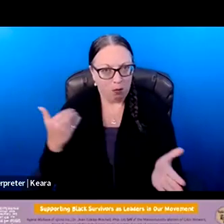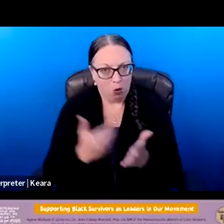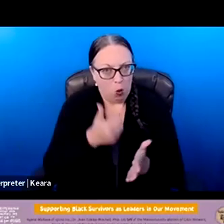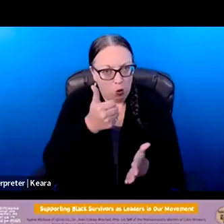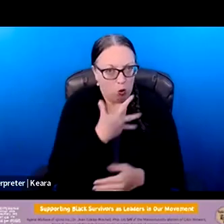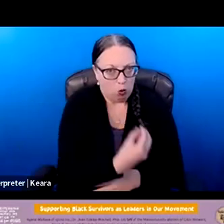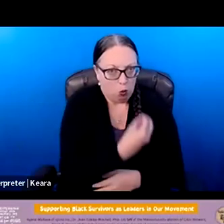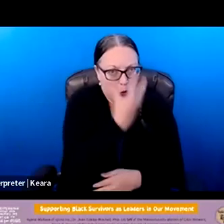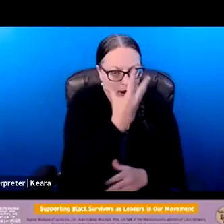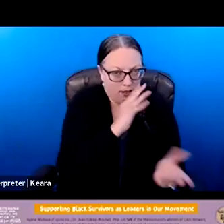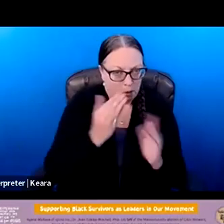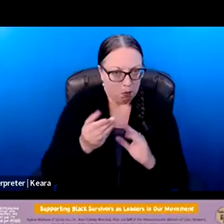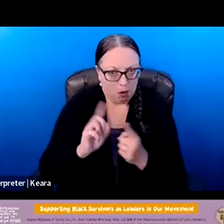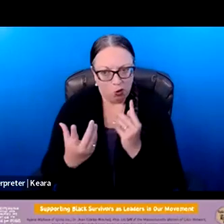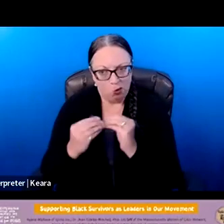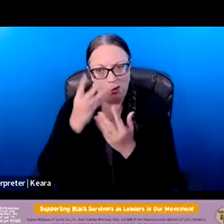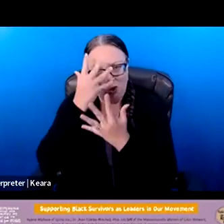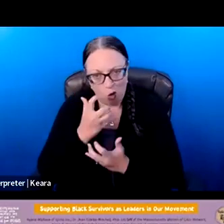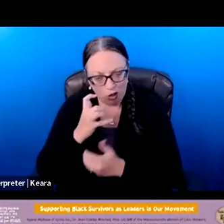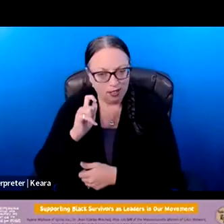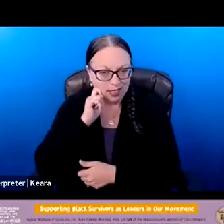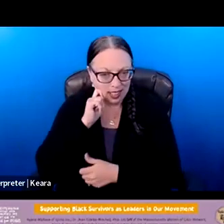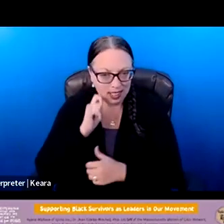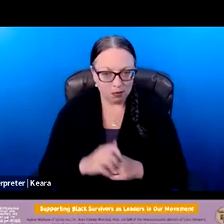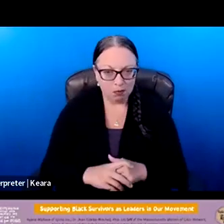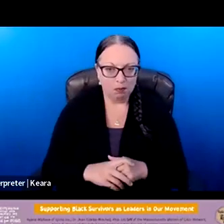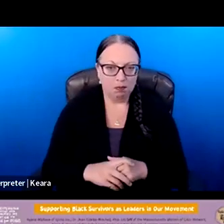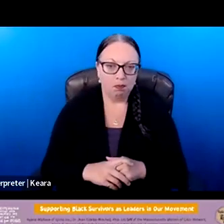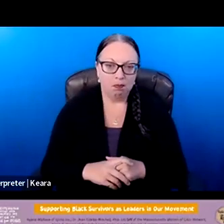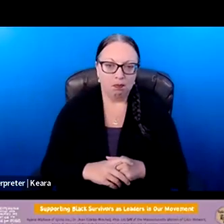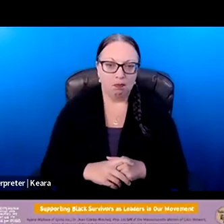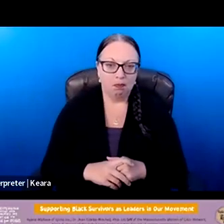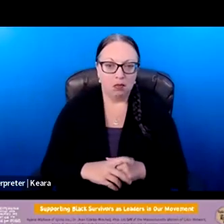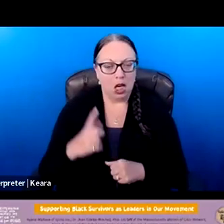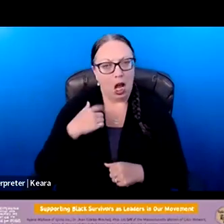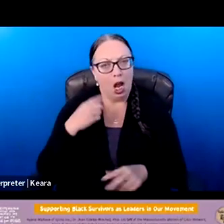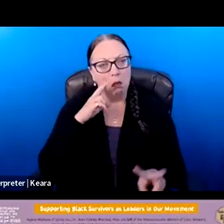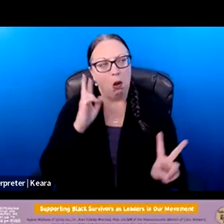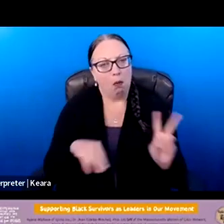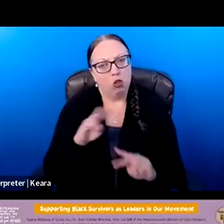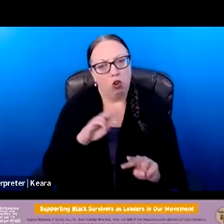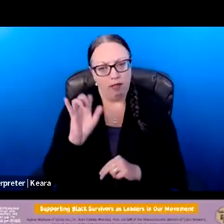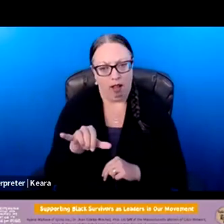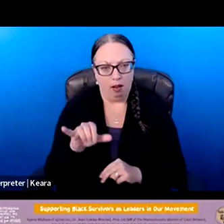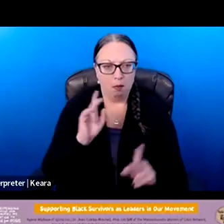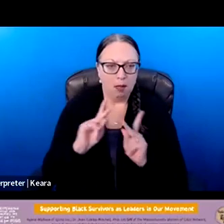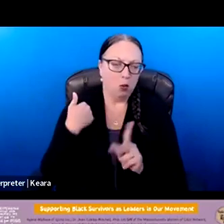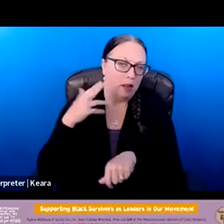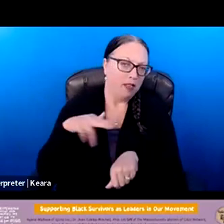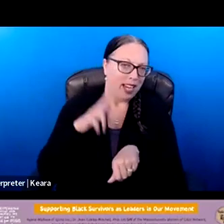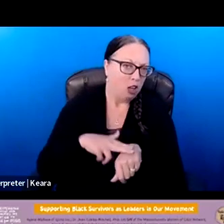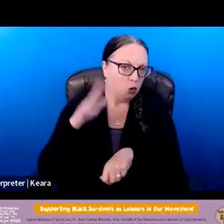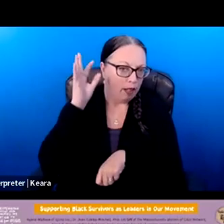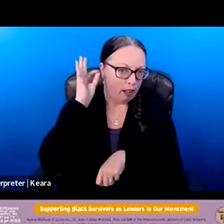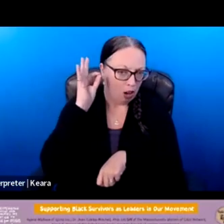than they do people who are darker skinned. And that's what I observe. People who have natural hair.